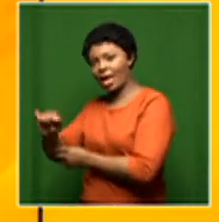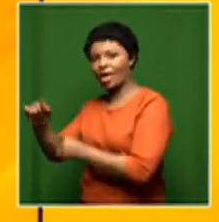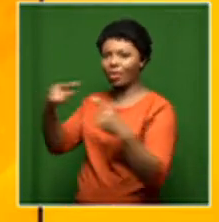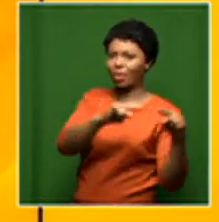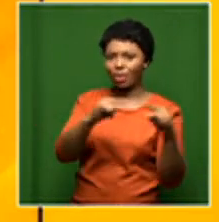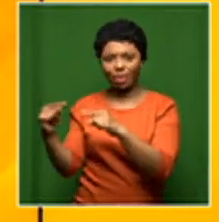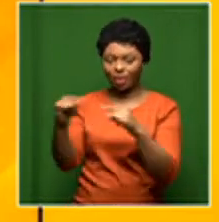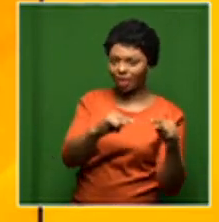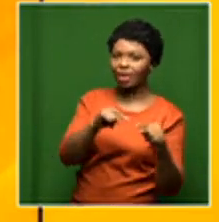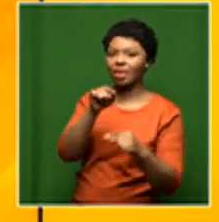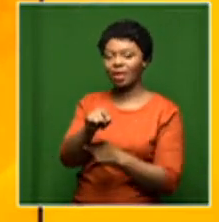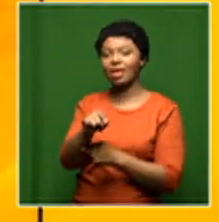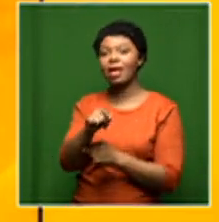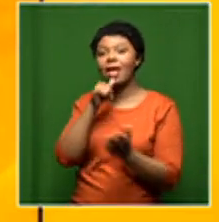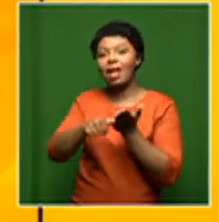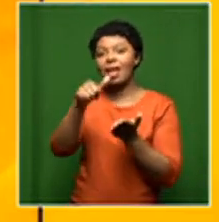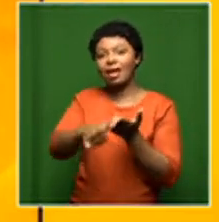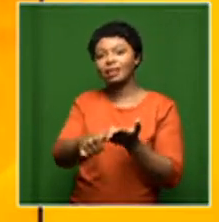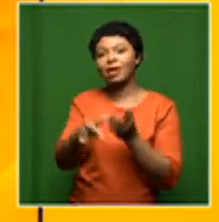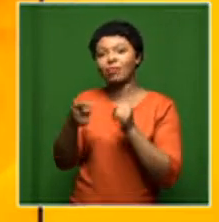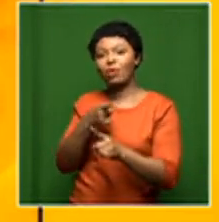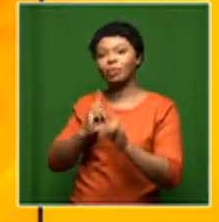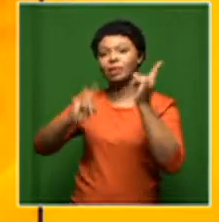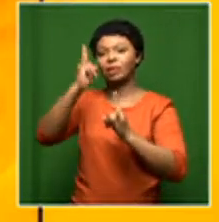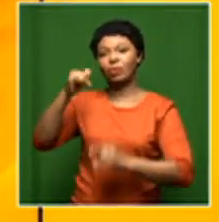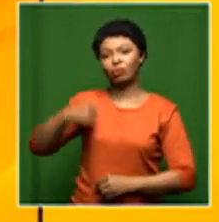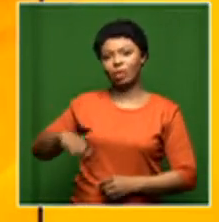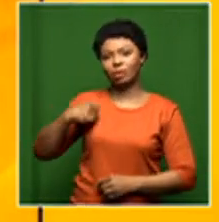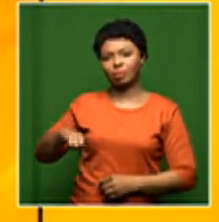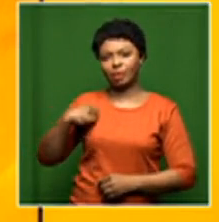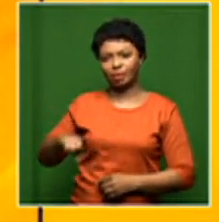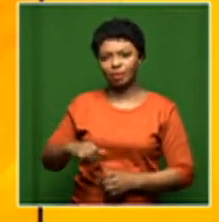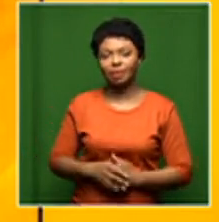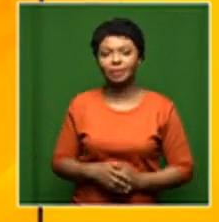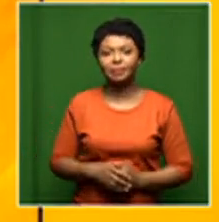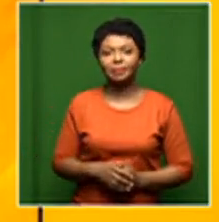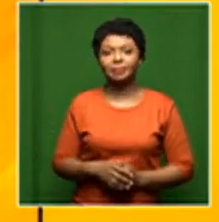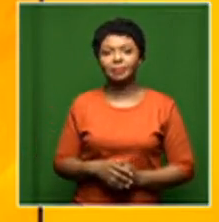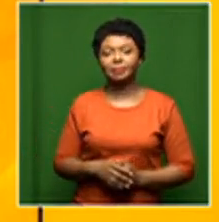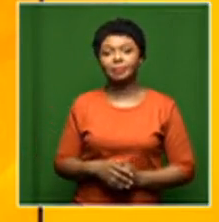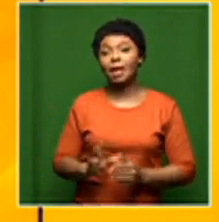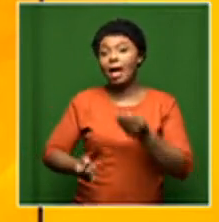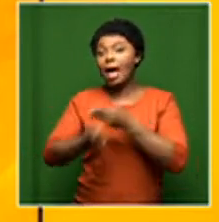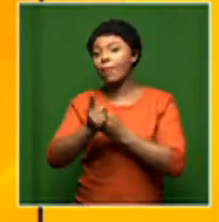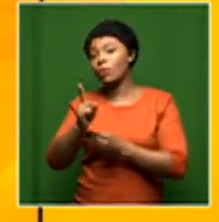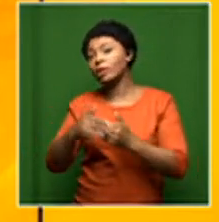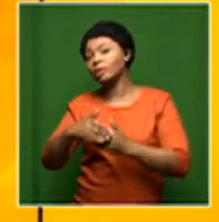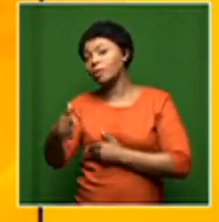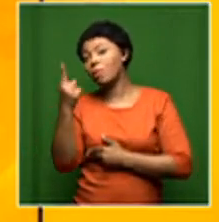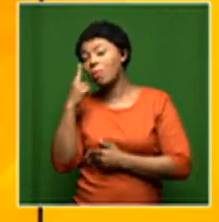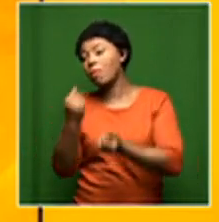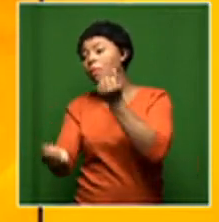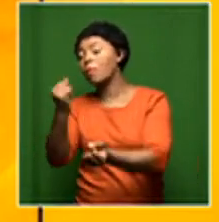led to the removal of the latter from their City of Joburg coalition. So we'll see what happens and unfolds in the courts,